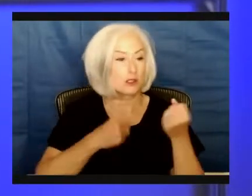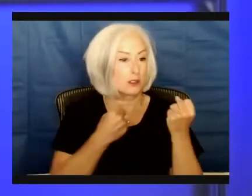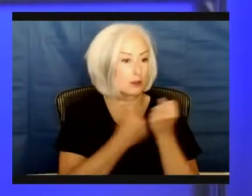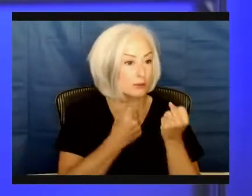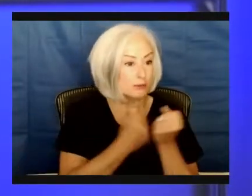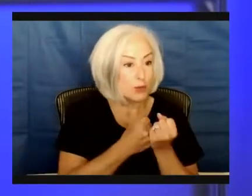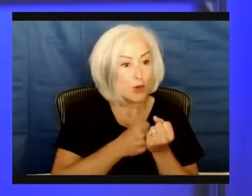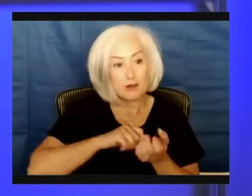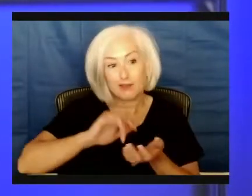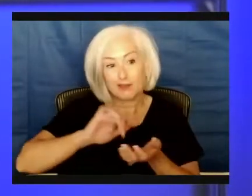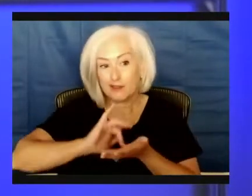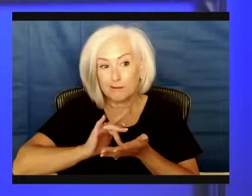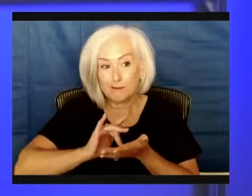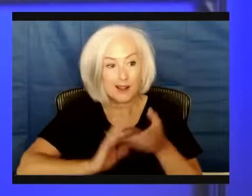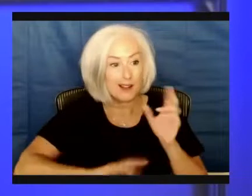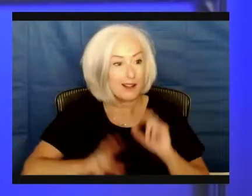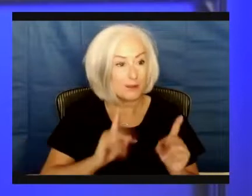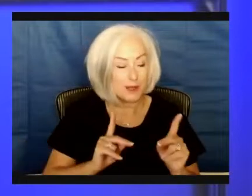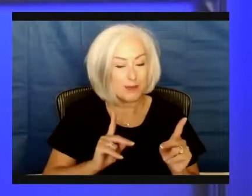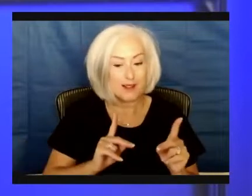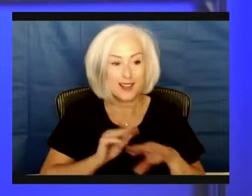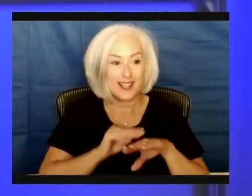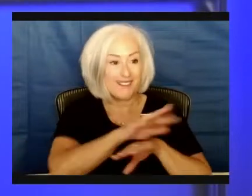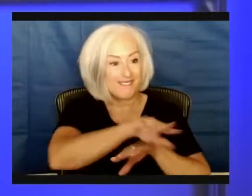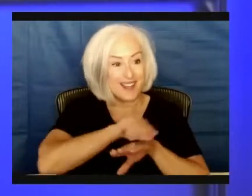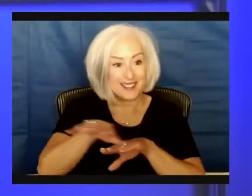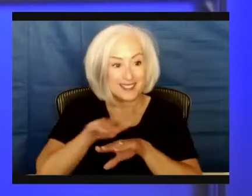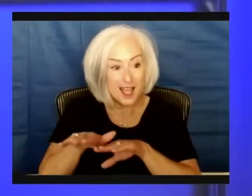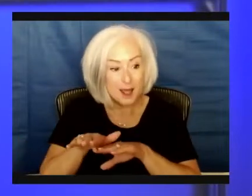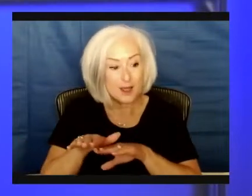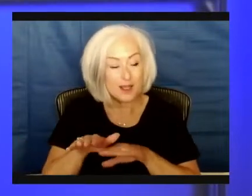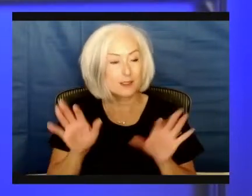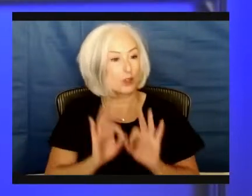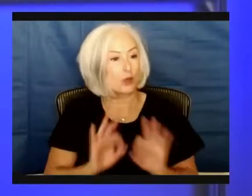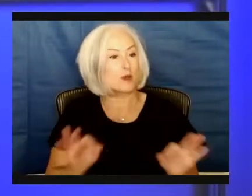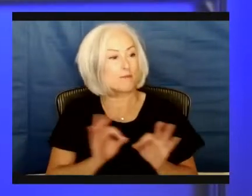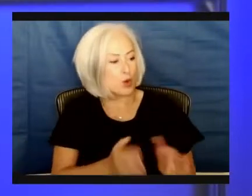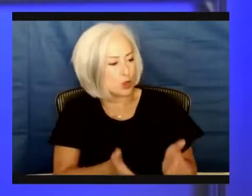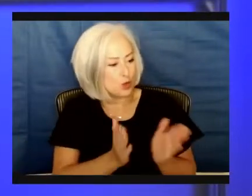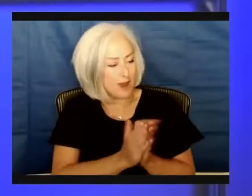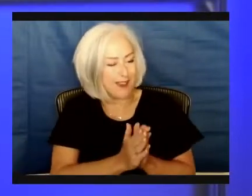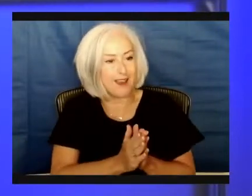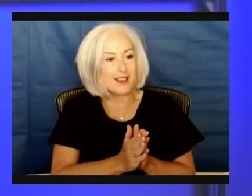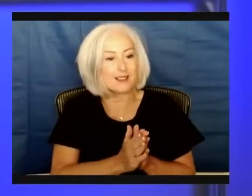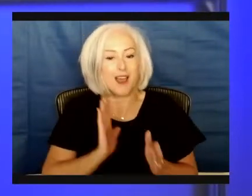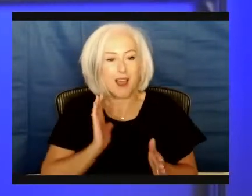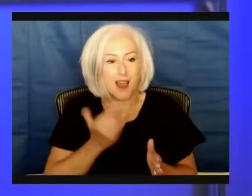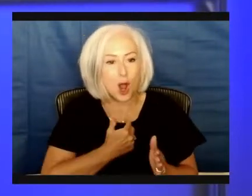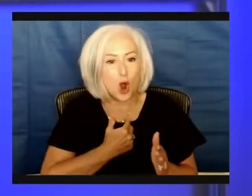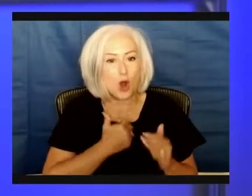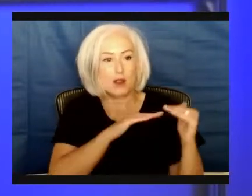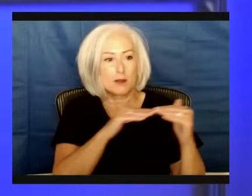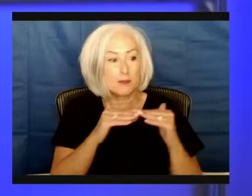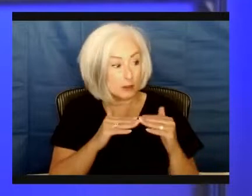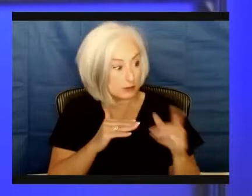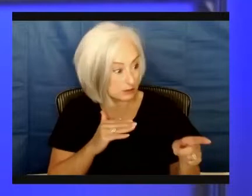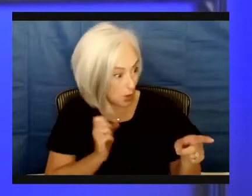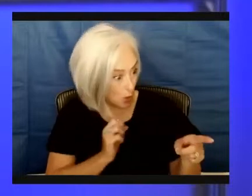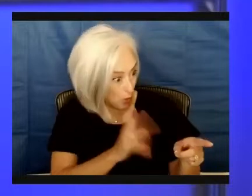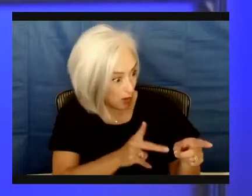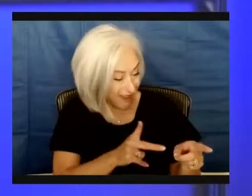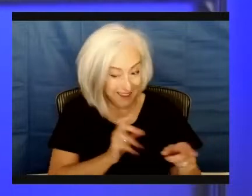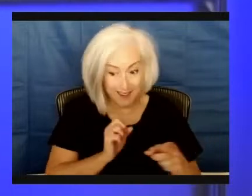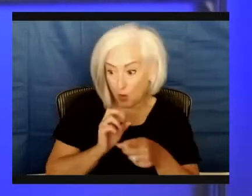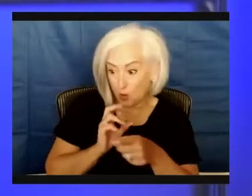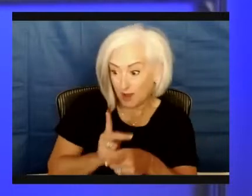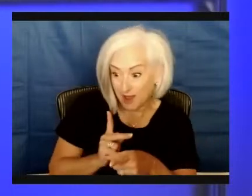thing we do is just ask our partners, are you okay? We, over the last few years, have really recognized the need to be able to step in for